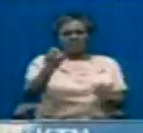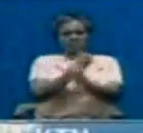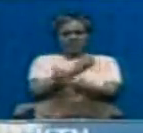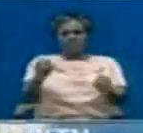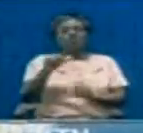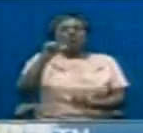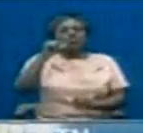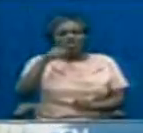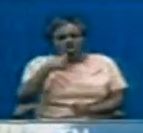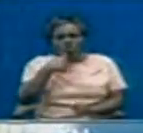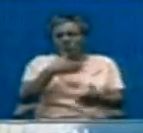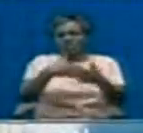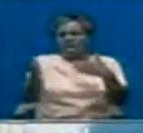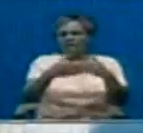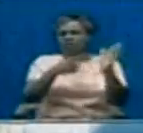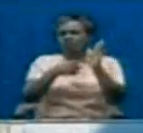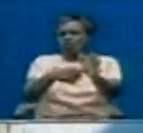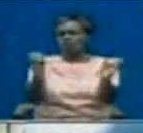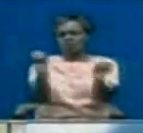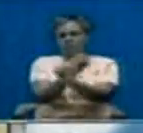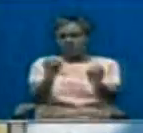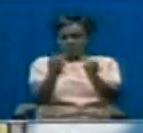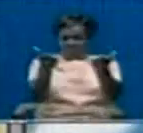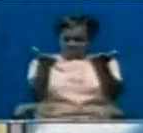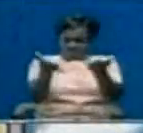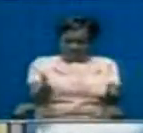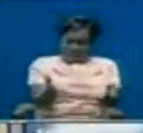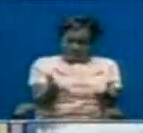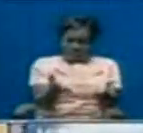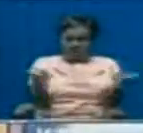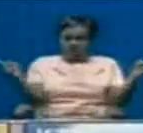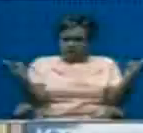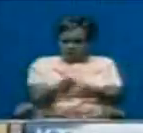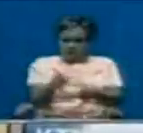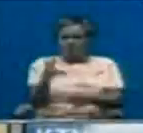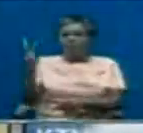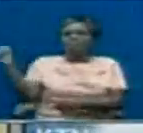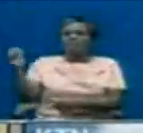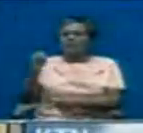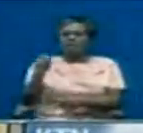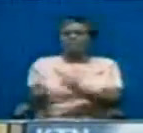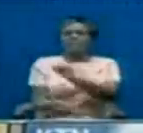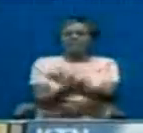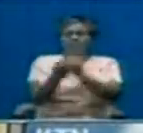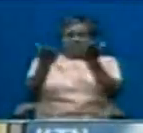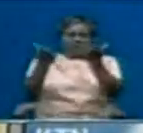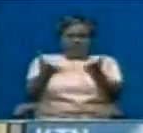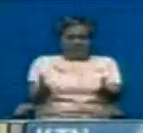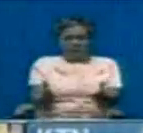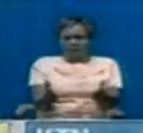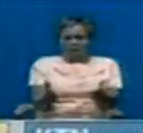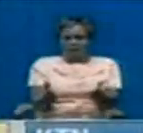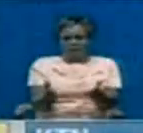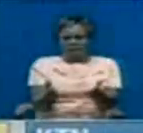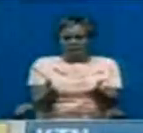new cases have been presented in 2 weeks. So that's, in a nutshell, what the Marburg virus is. Less deadly